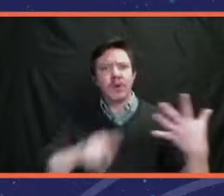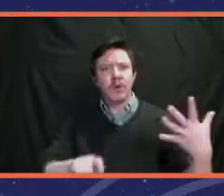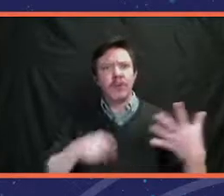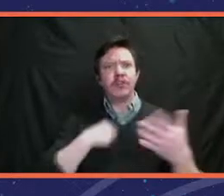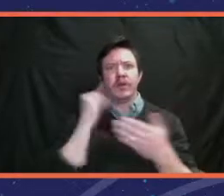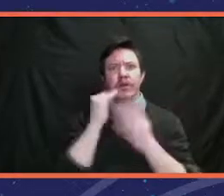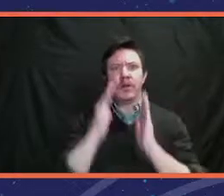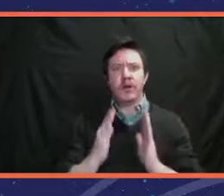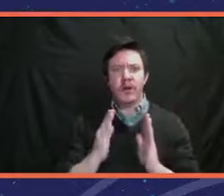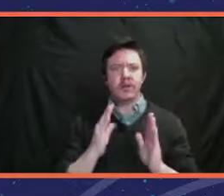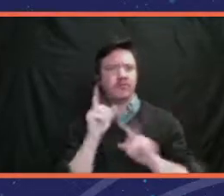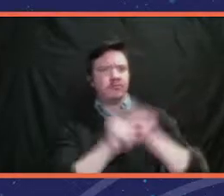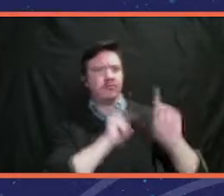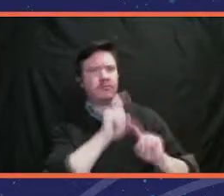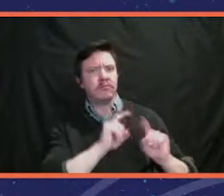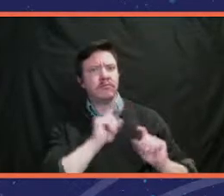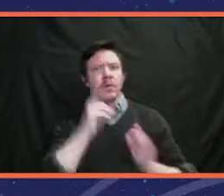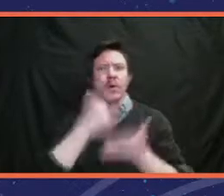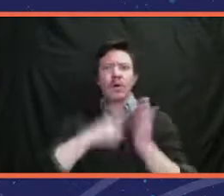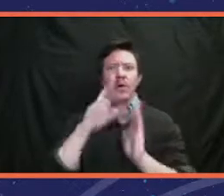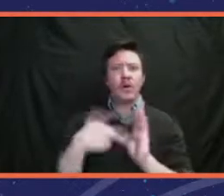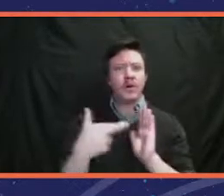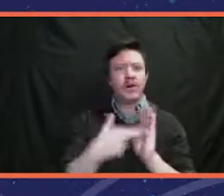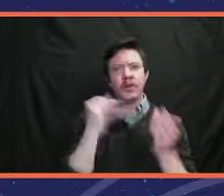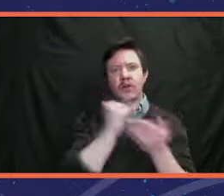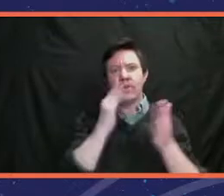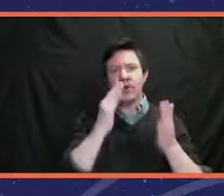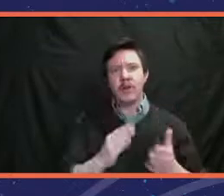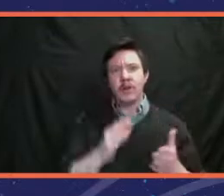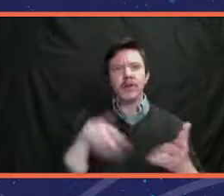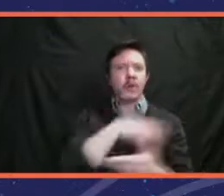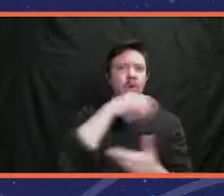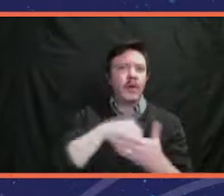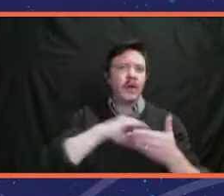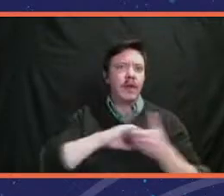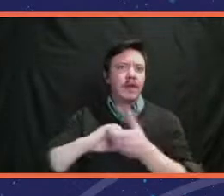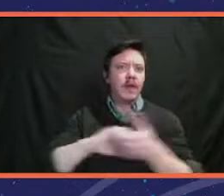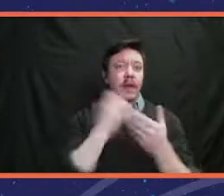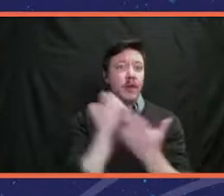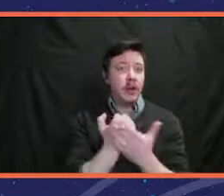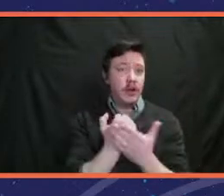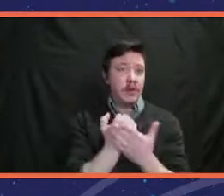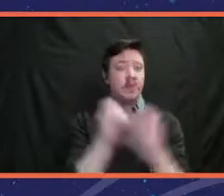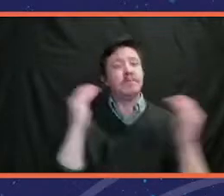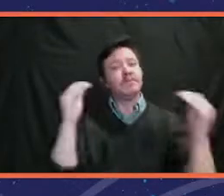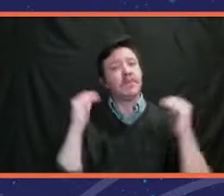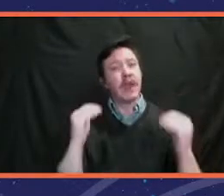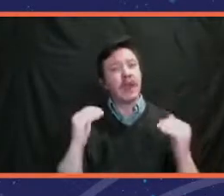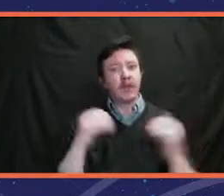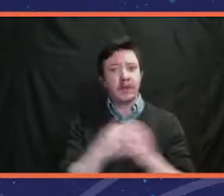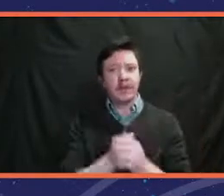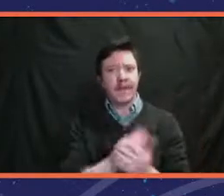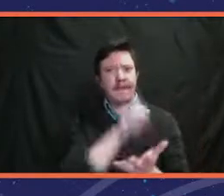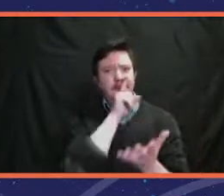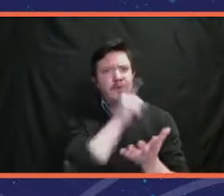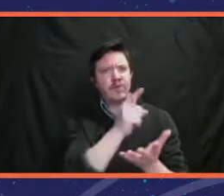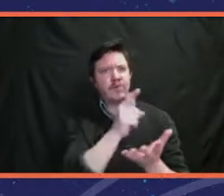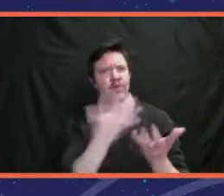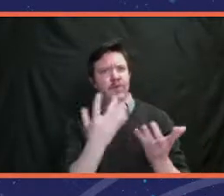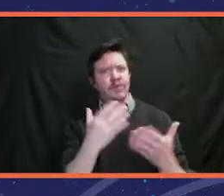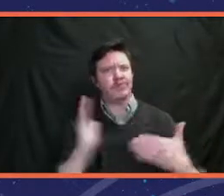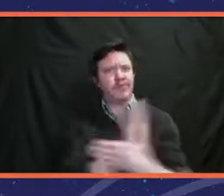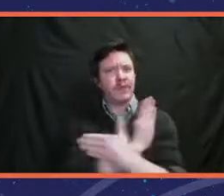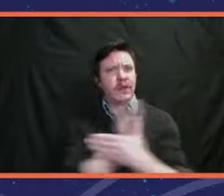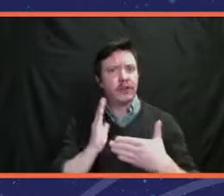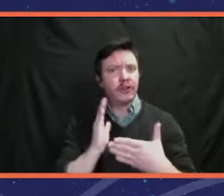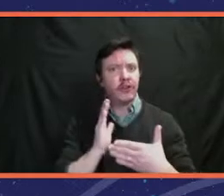what is their role as an artist within the solidarity economy. And we really wanted to share how they can get their